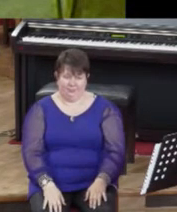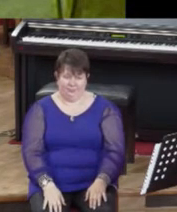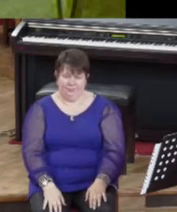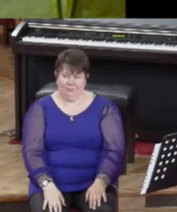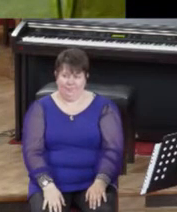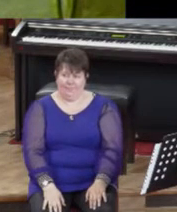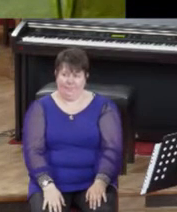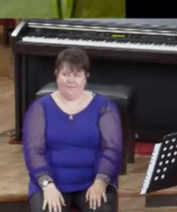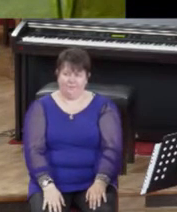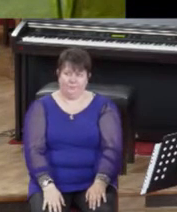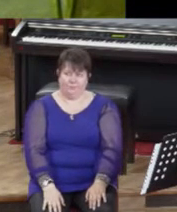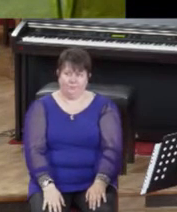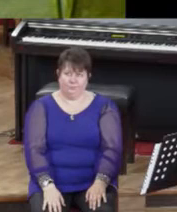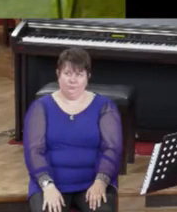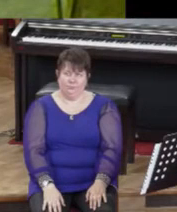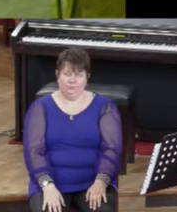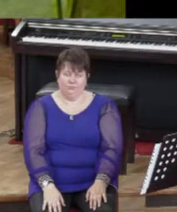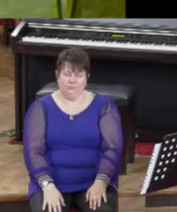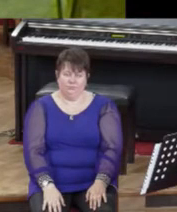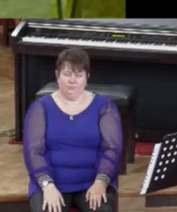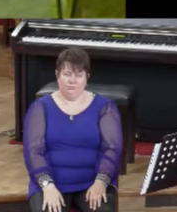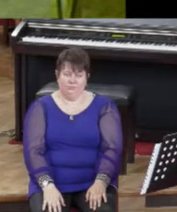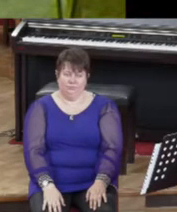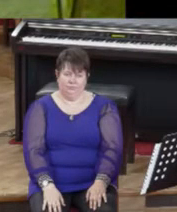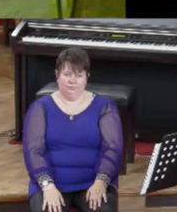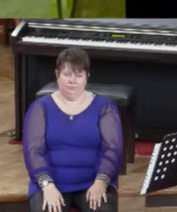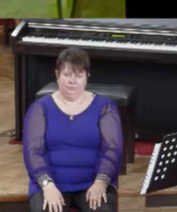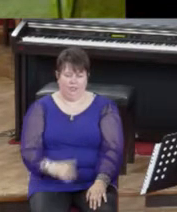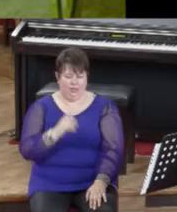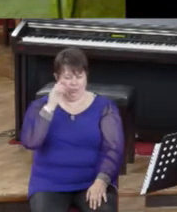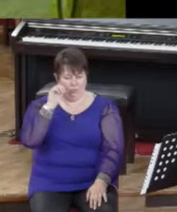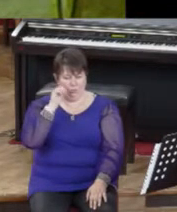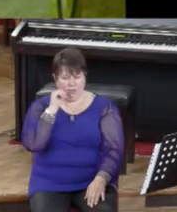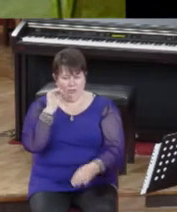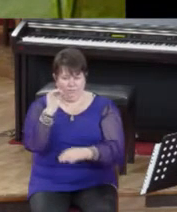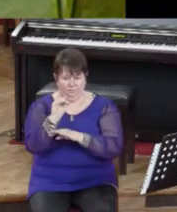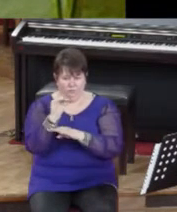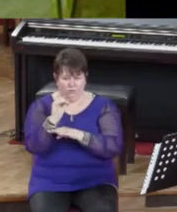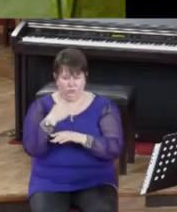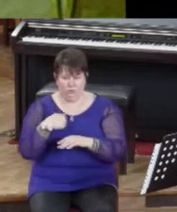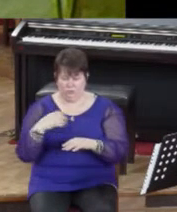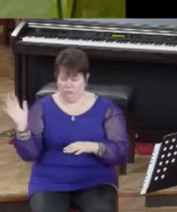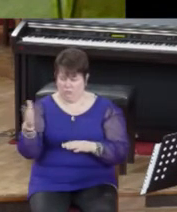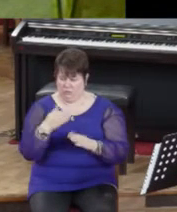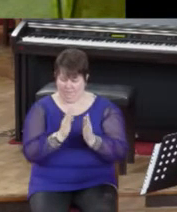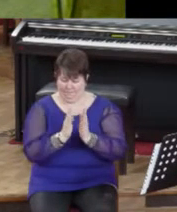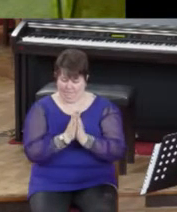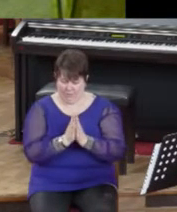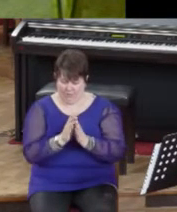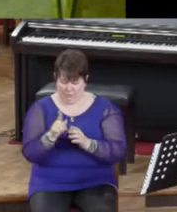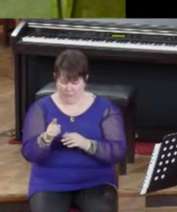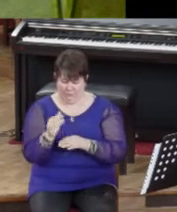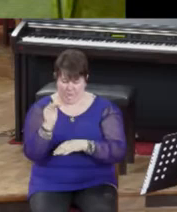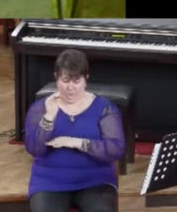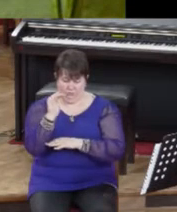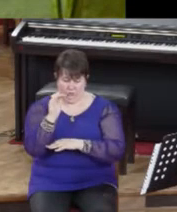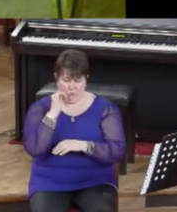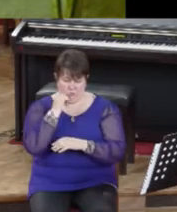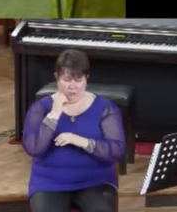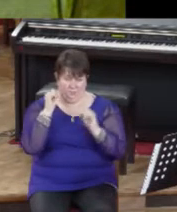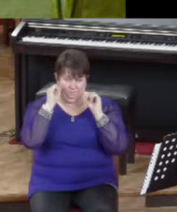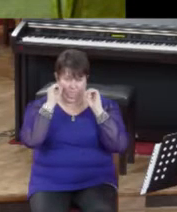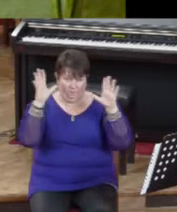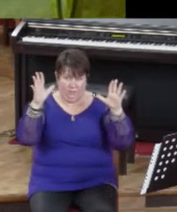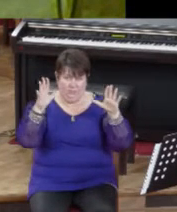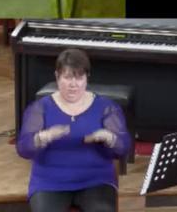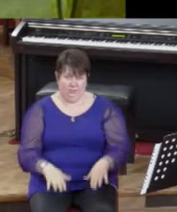a one-off, isn't he? And you're going to do something great, we pray, with your life, so that that name can